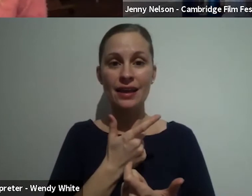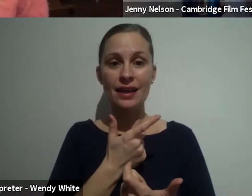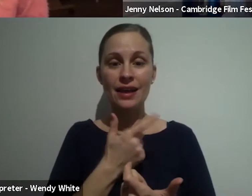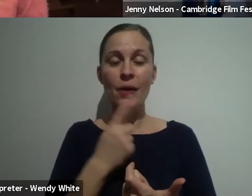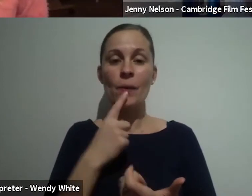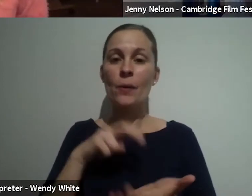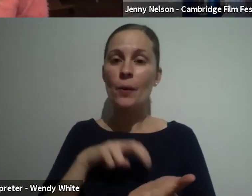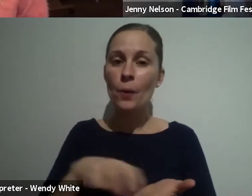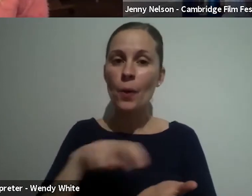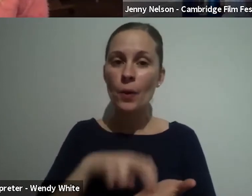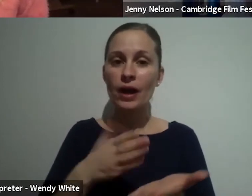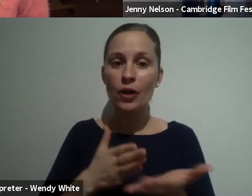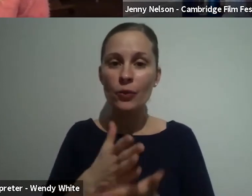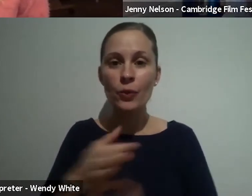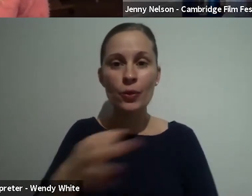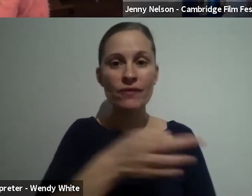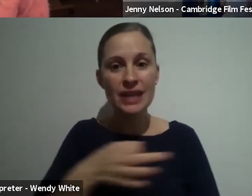Zaragoza, and I remember